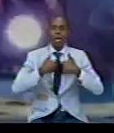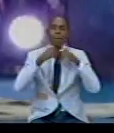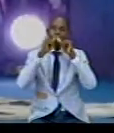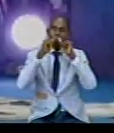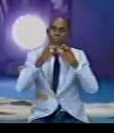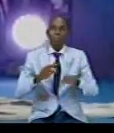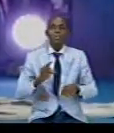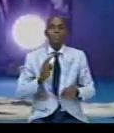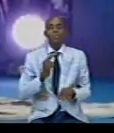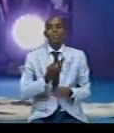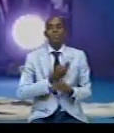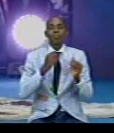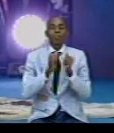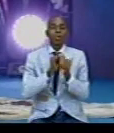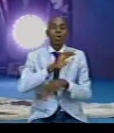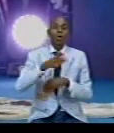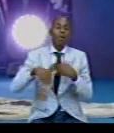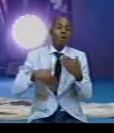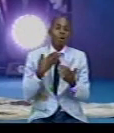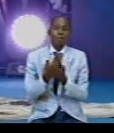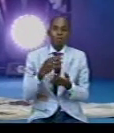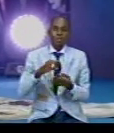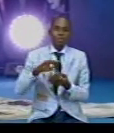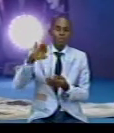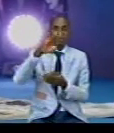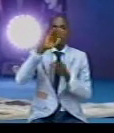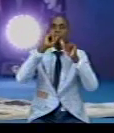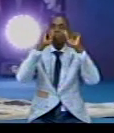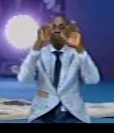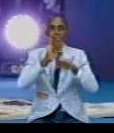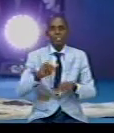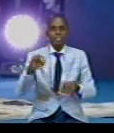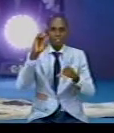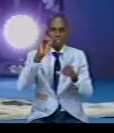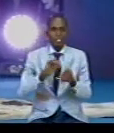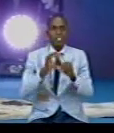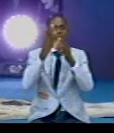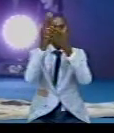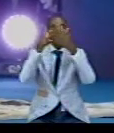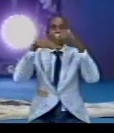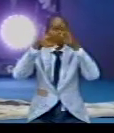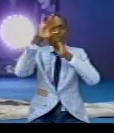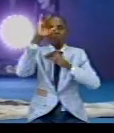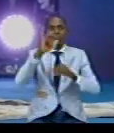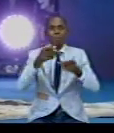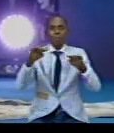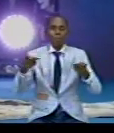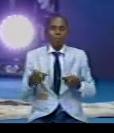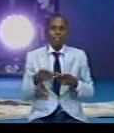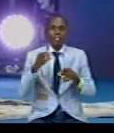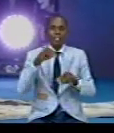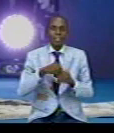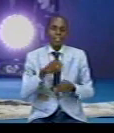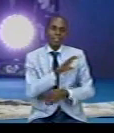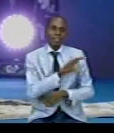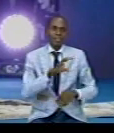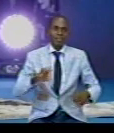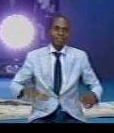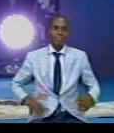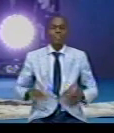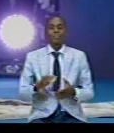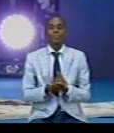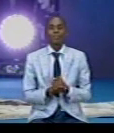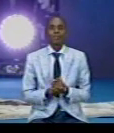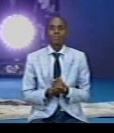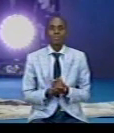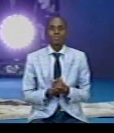all spiritual blessings in heavenly places in Christ. I'm